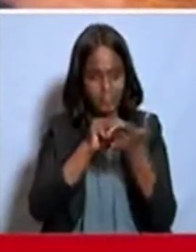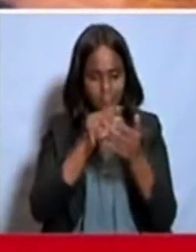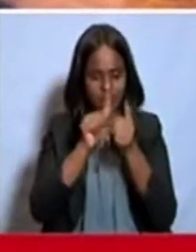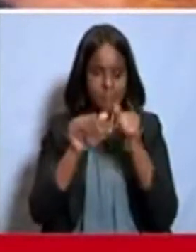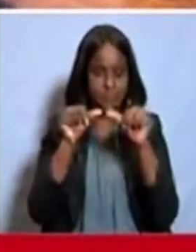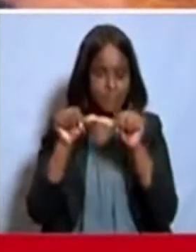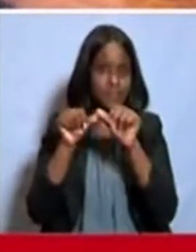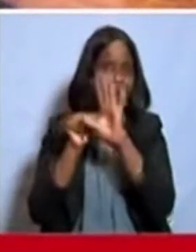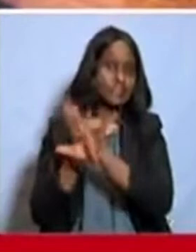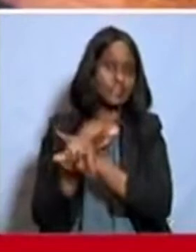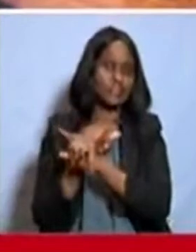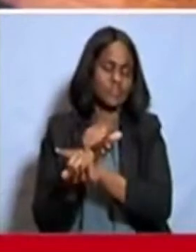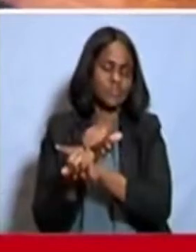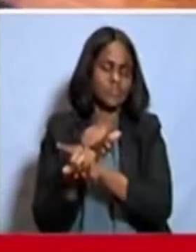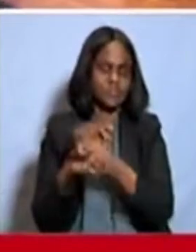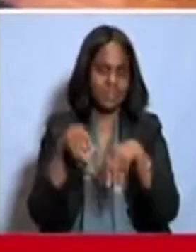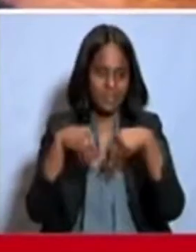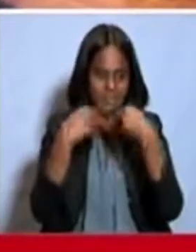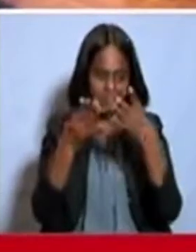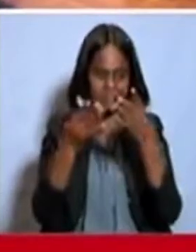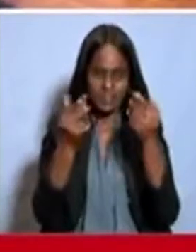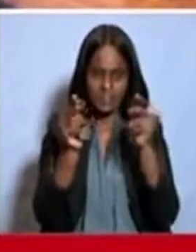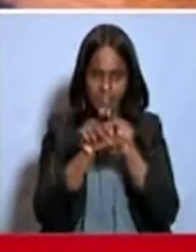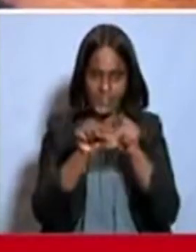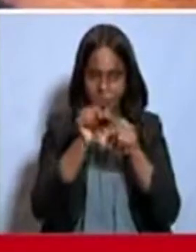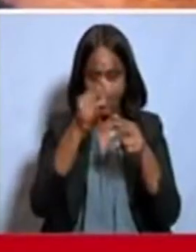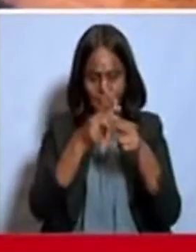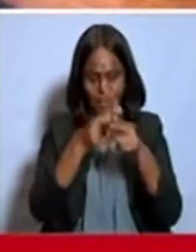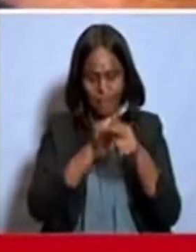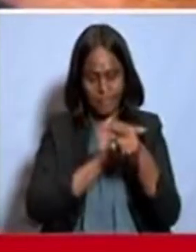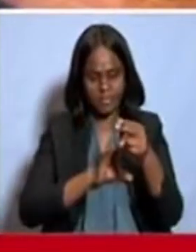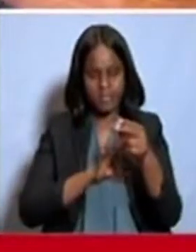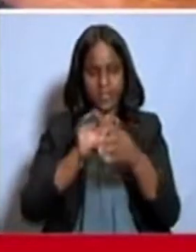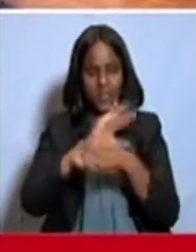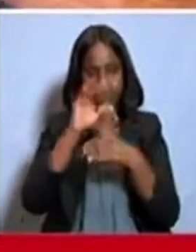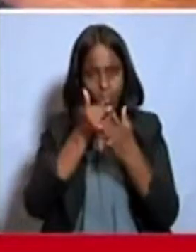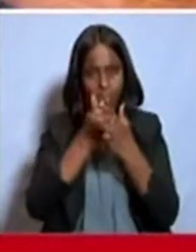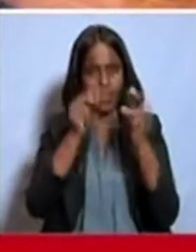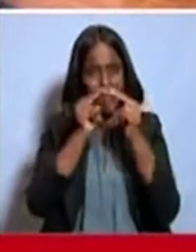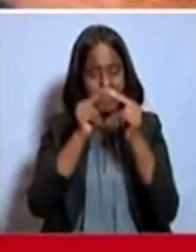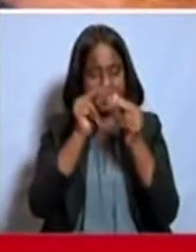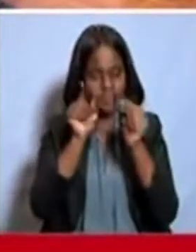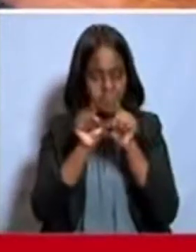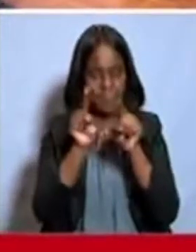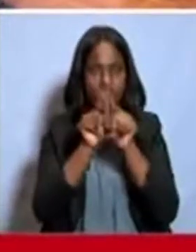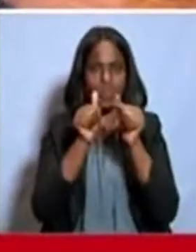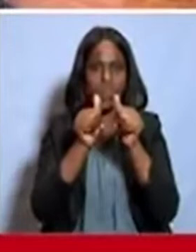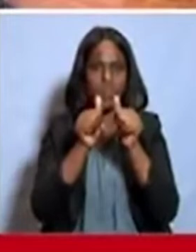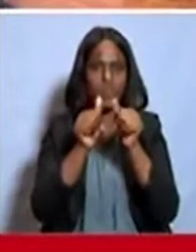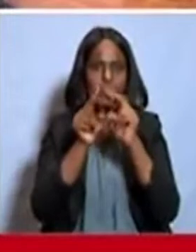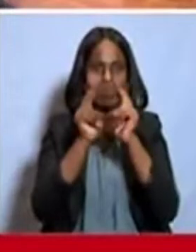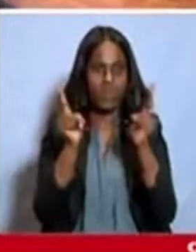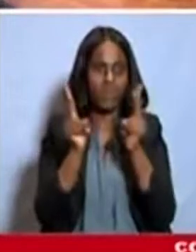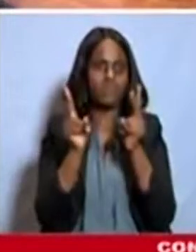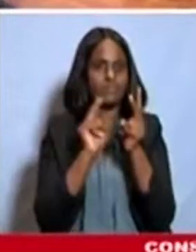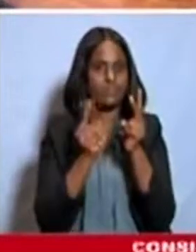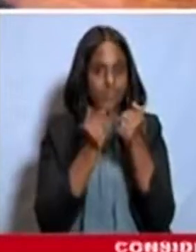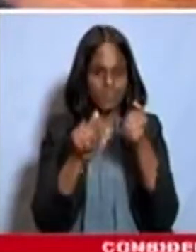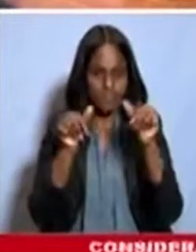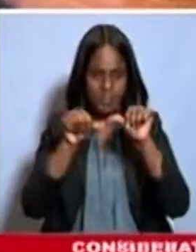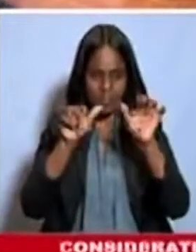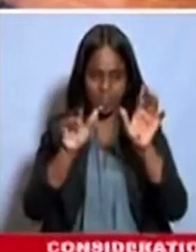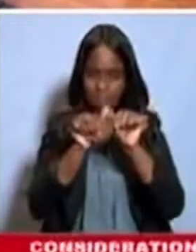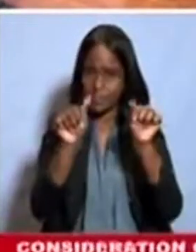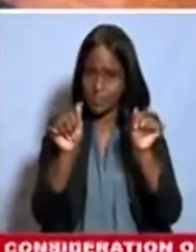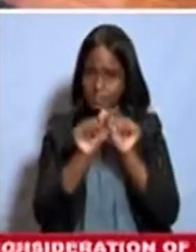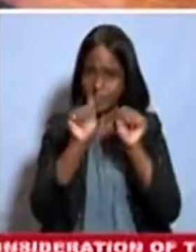still outstanding be provided, the names of the companies or the contracts to that effect, so that Auditor General